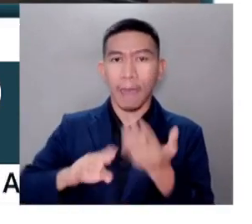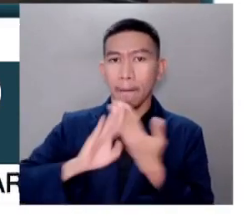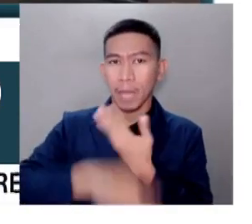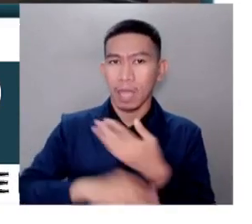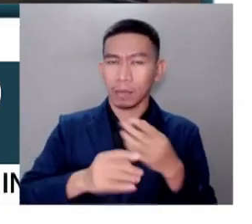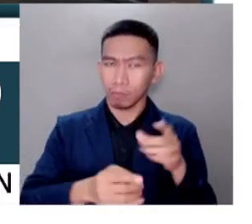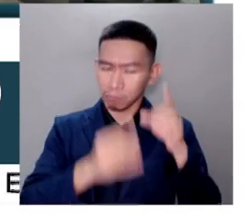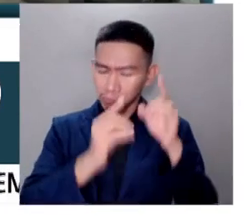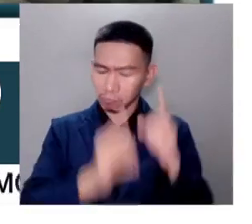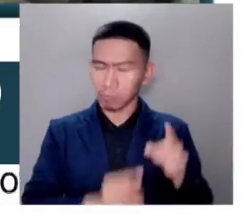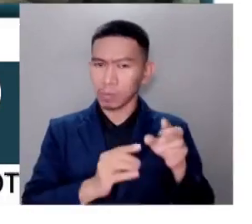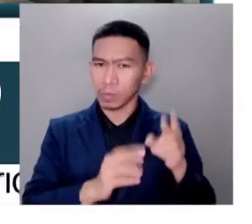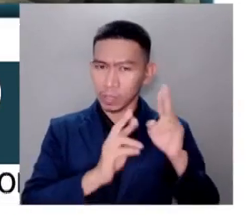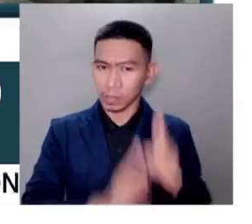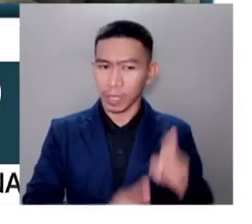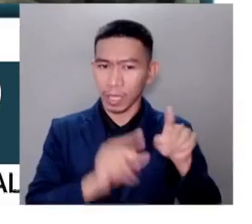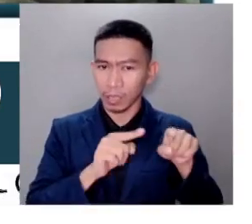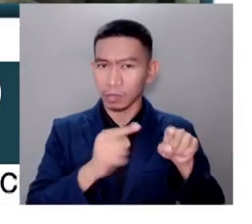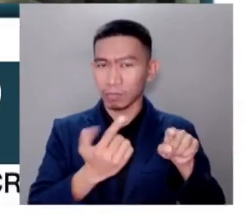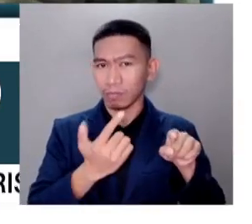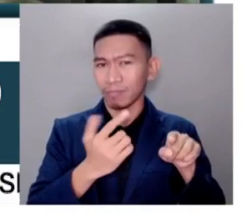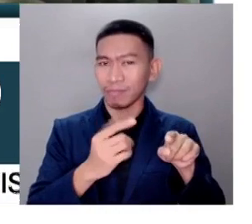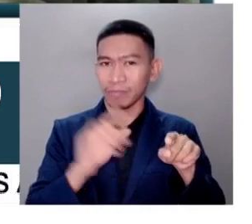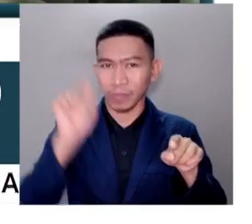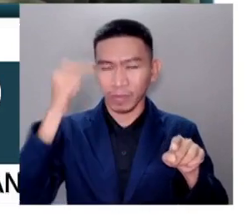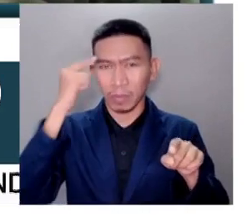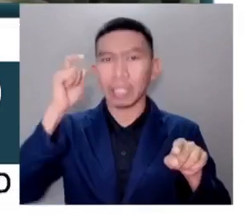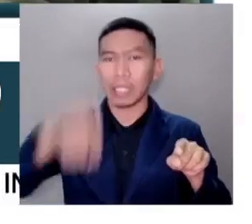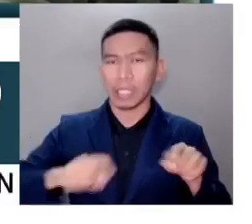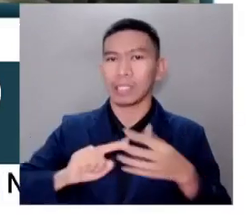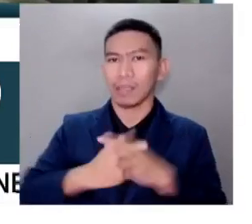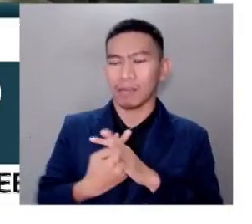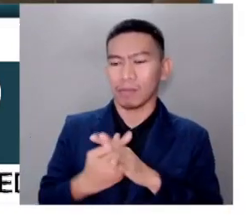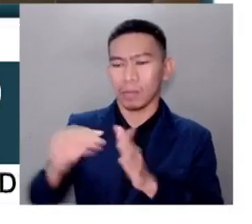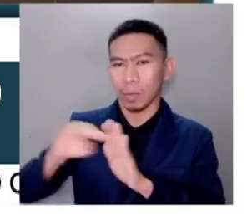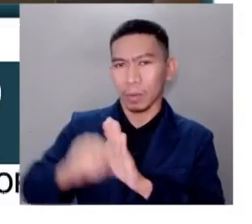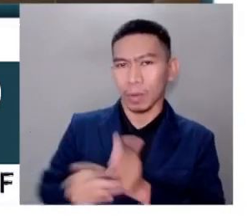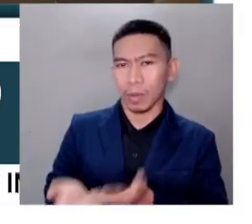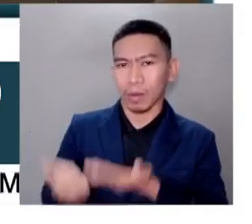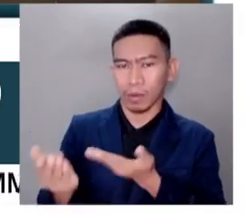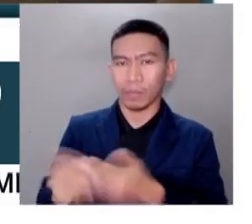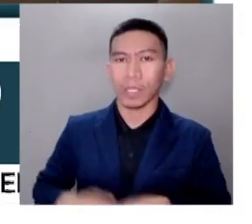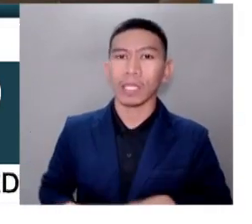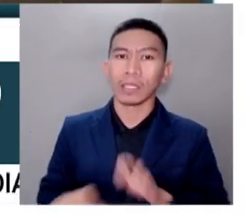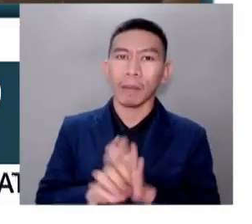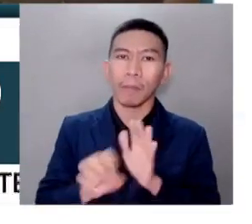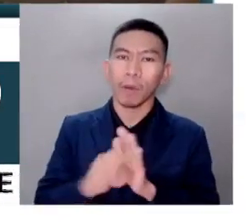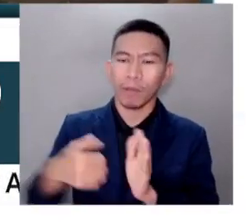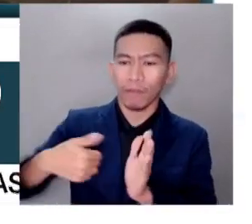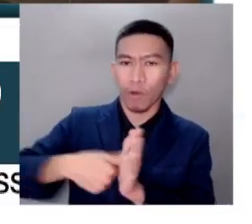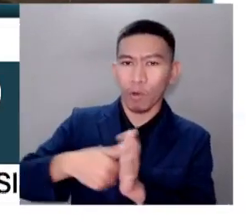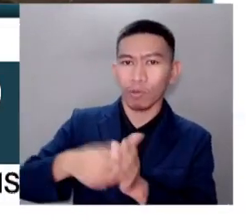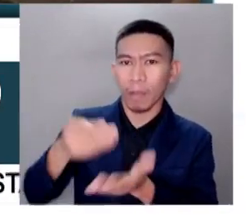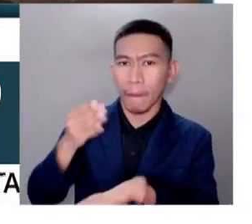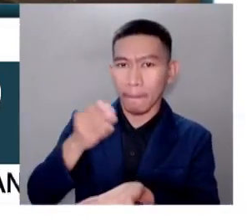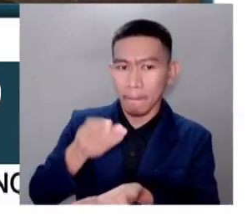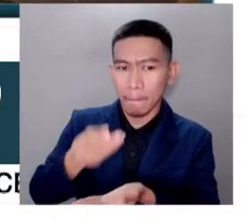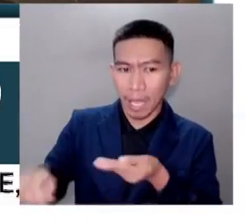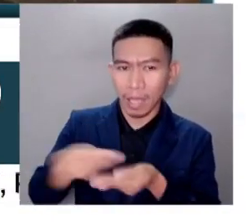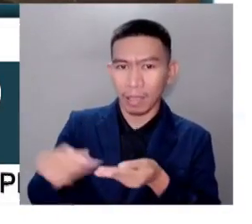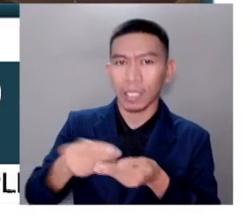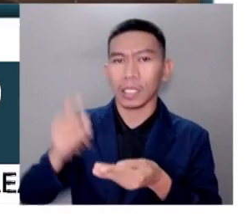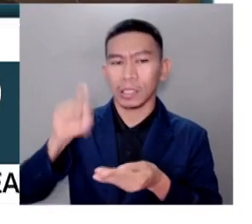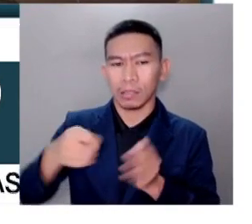would start with many of our recommendations. The issue of vote buying needs to be addressed. I really don't think